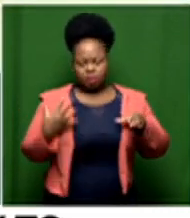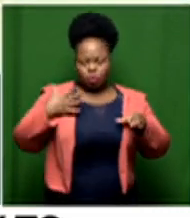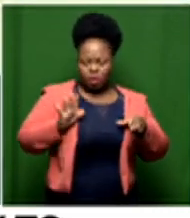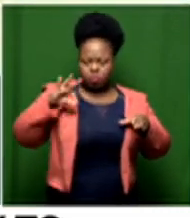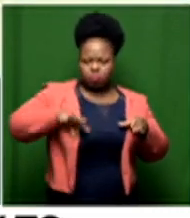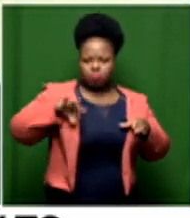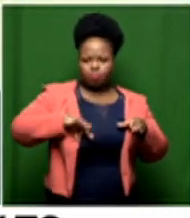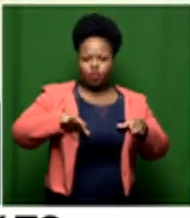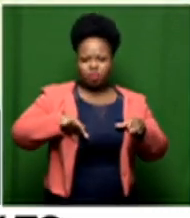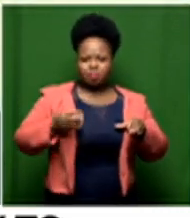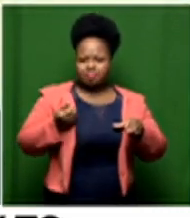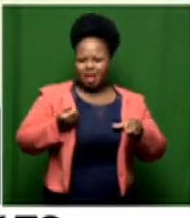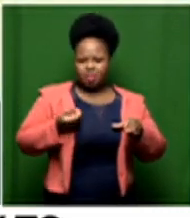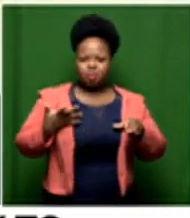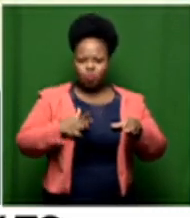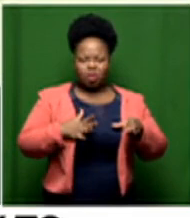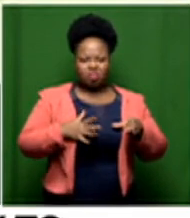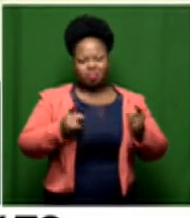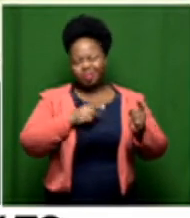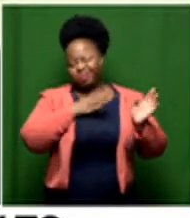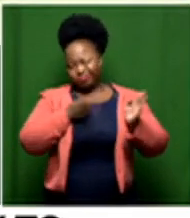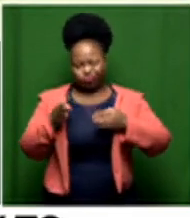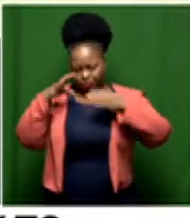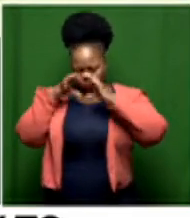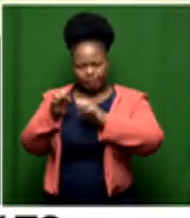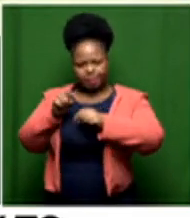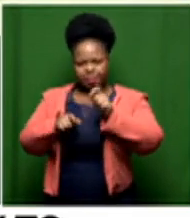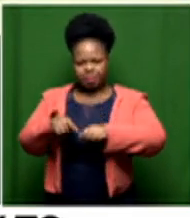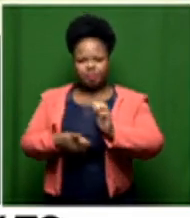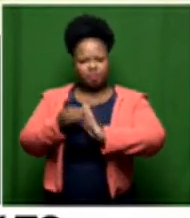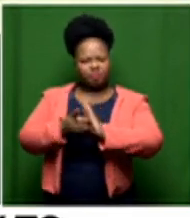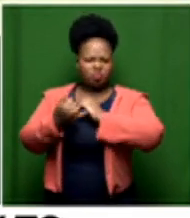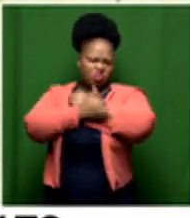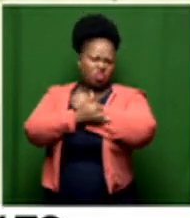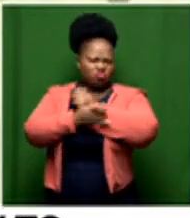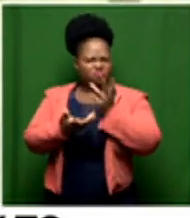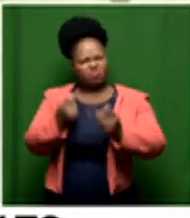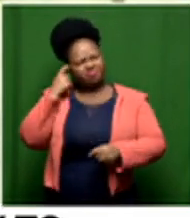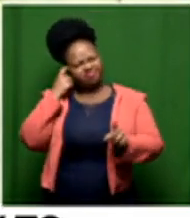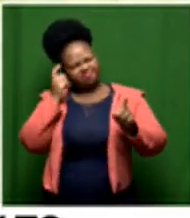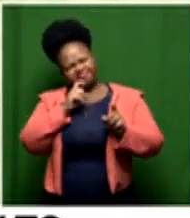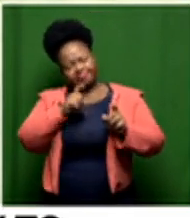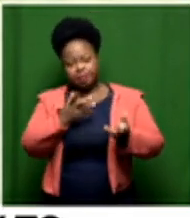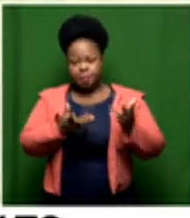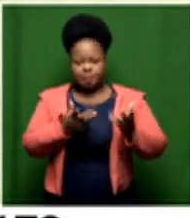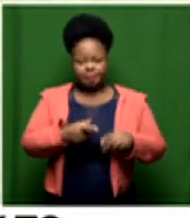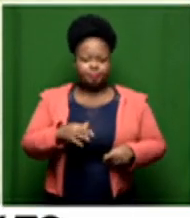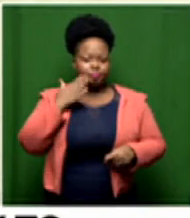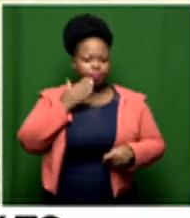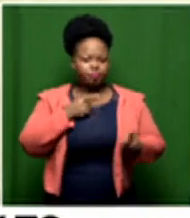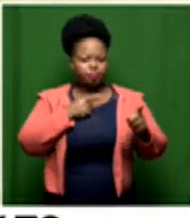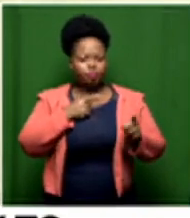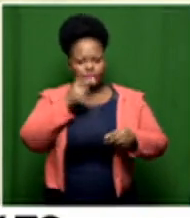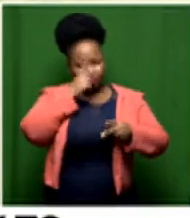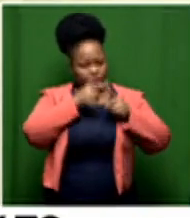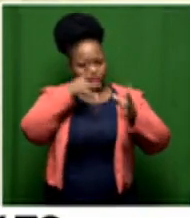self-interest and profit rather than the health of people in developing countries. I mean, you might want to ask, Leanne, when you speak to, I believe you're speaking